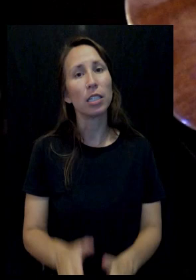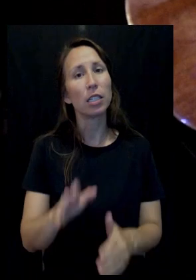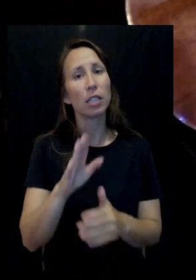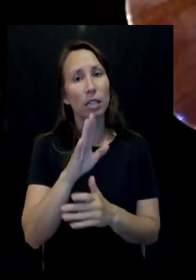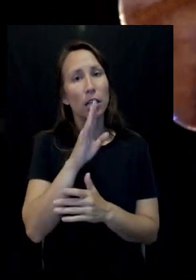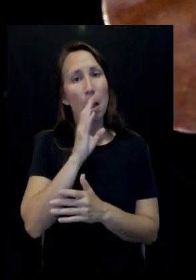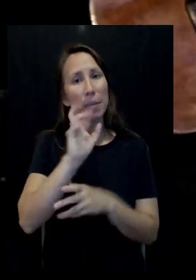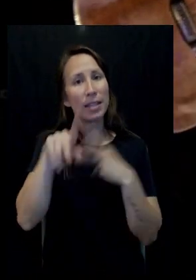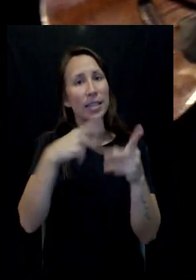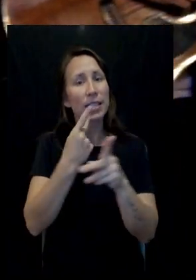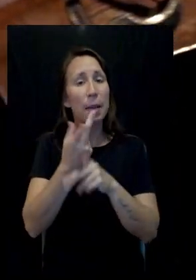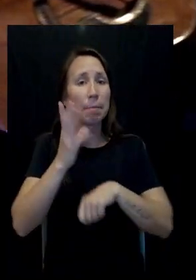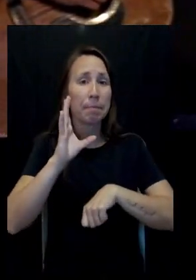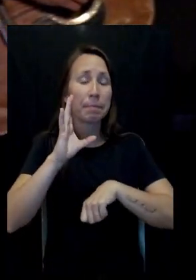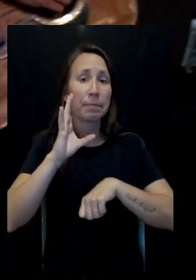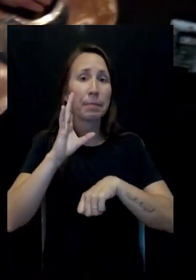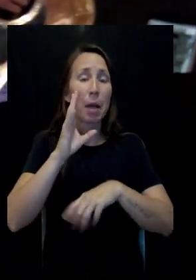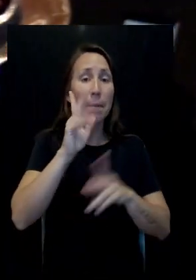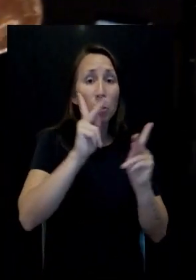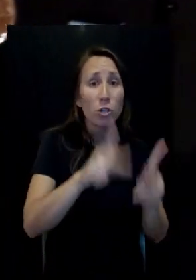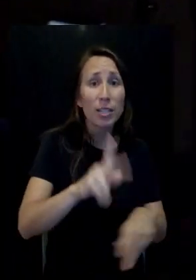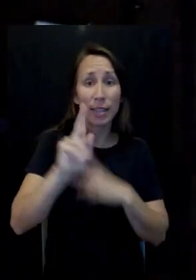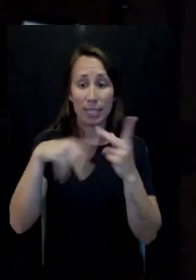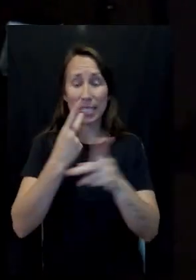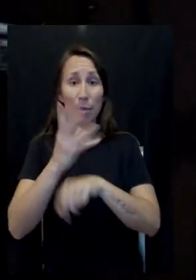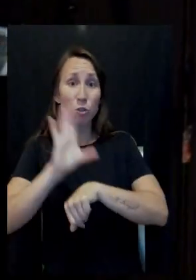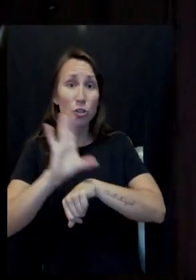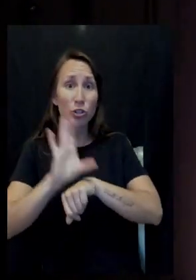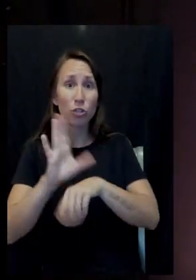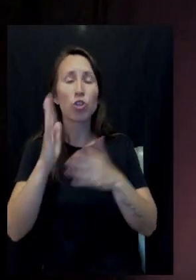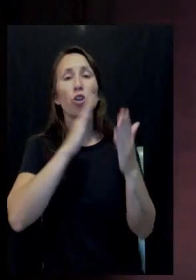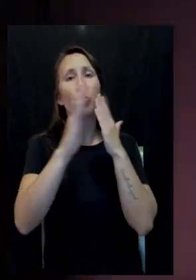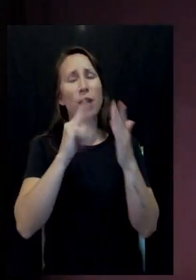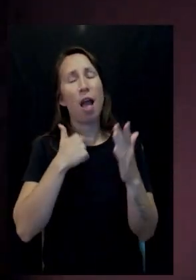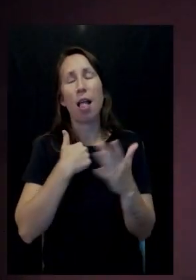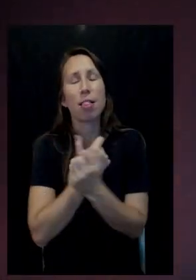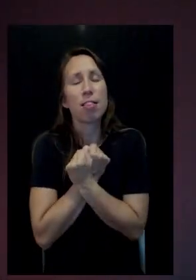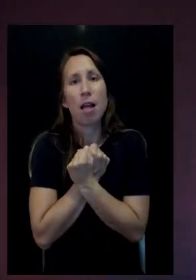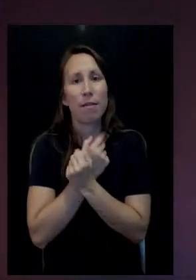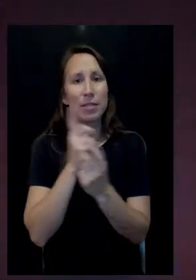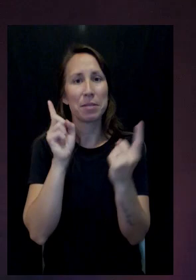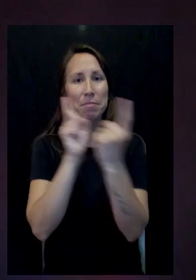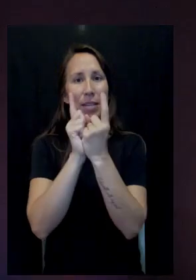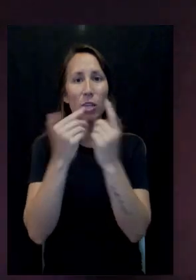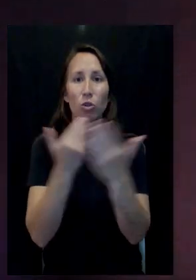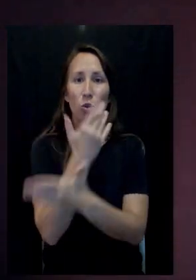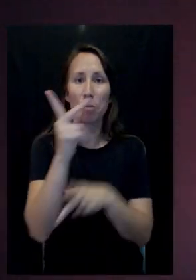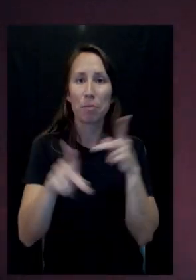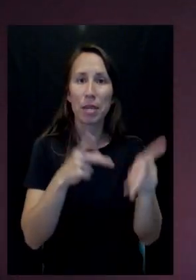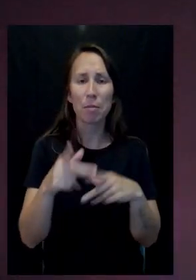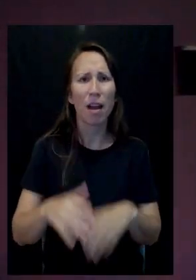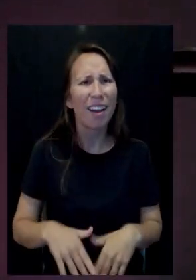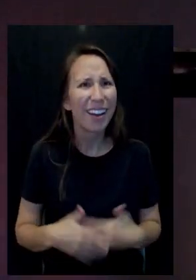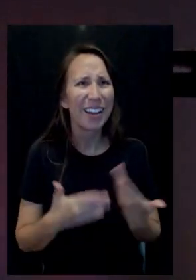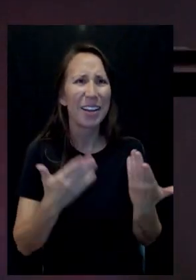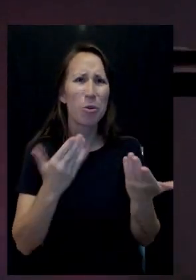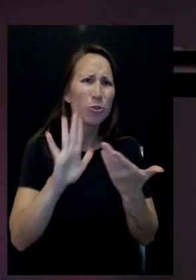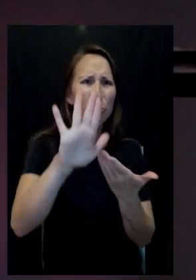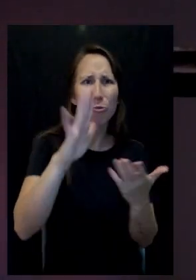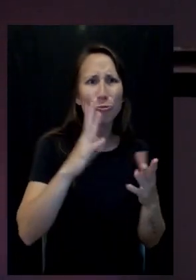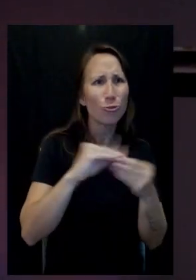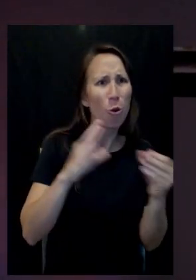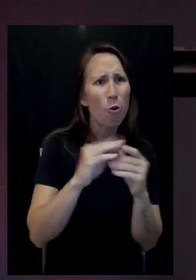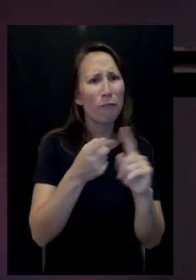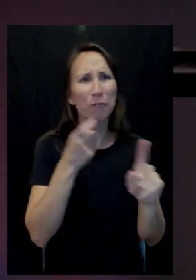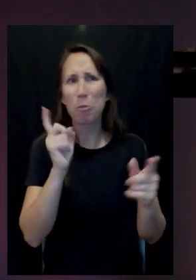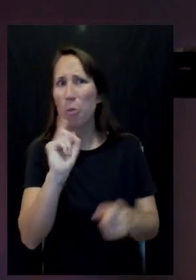But just be the type of person. Let's be the type of church when it comes to community. Man, I love meeting new people. Come across new people. Hey, what's your story? Where are